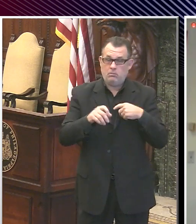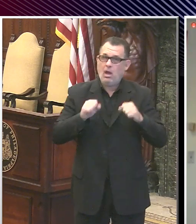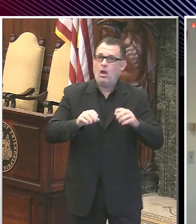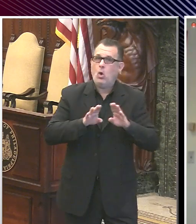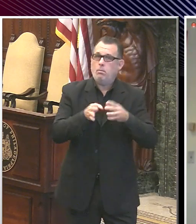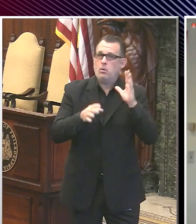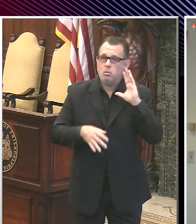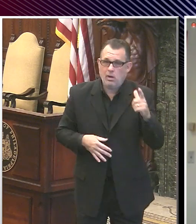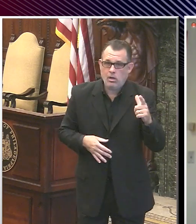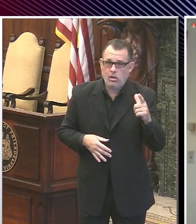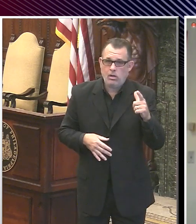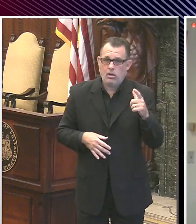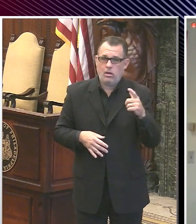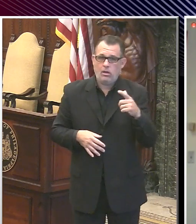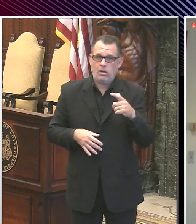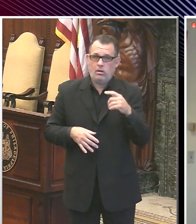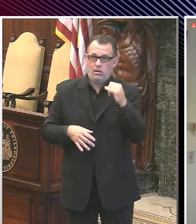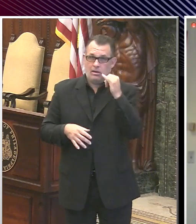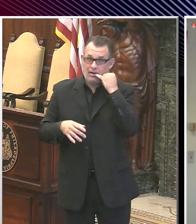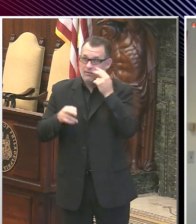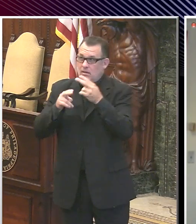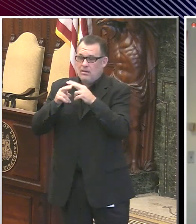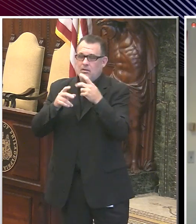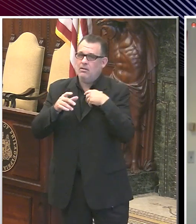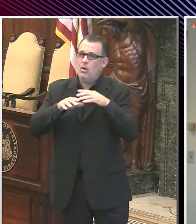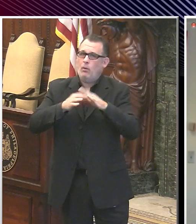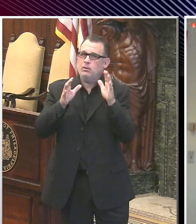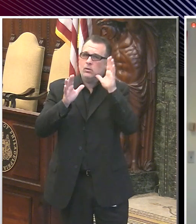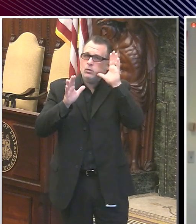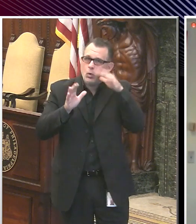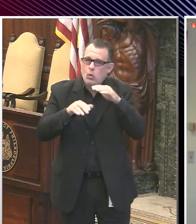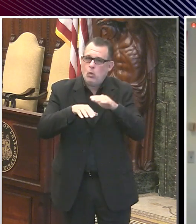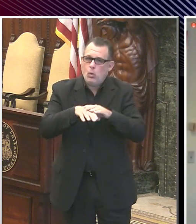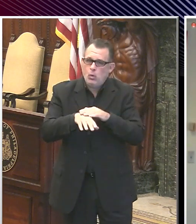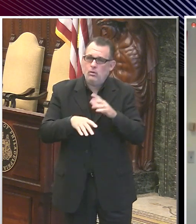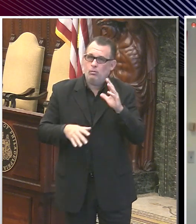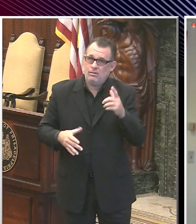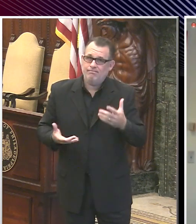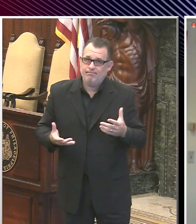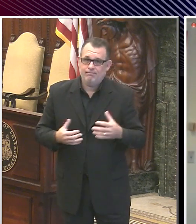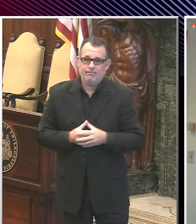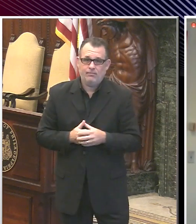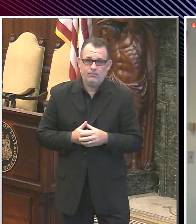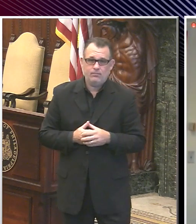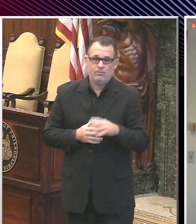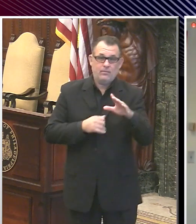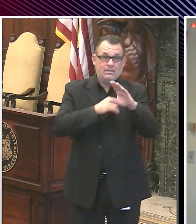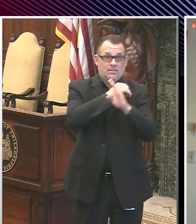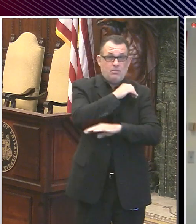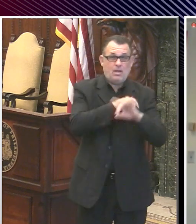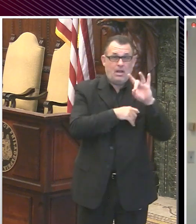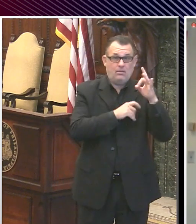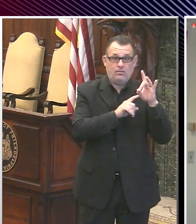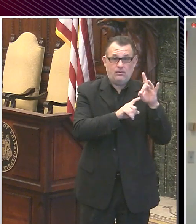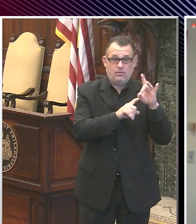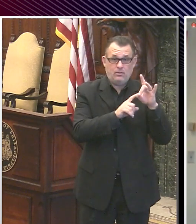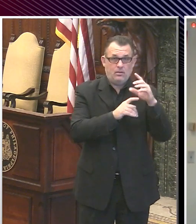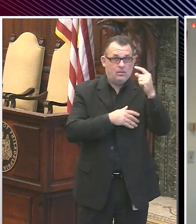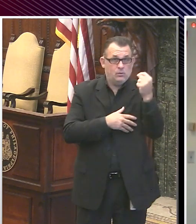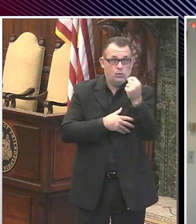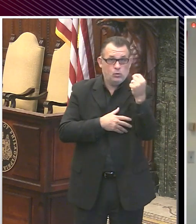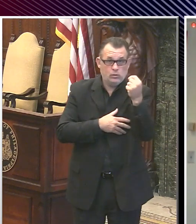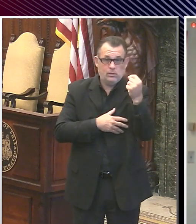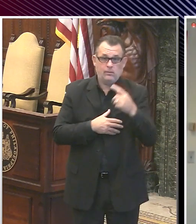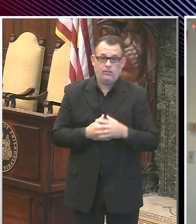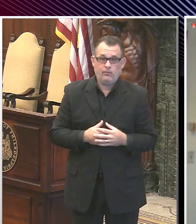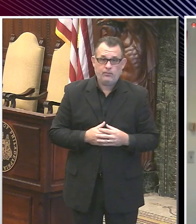carefully. And I repeat that, we will do this opening very carefully. It's effective September 8th, the day after Labor Day, and that's to avoid